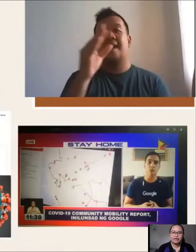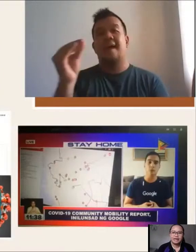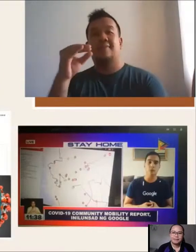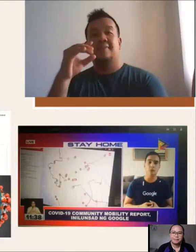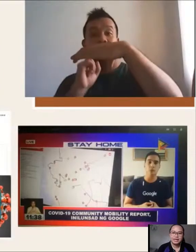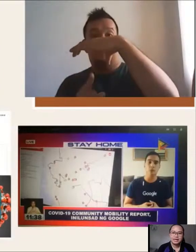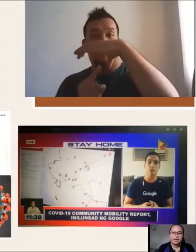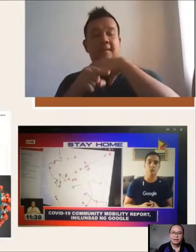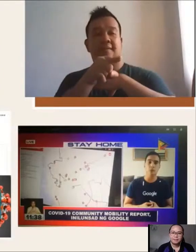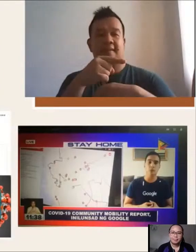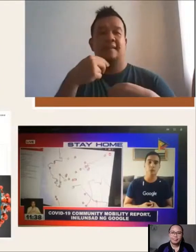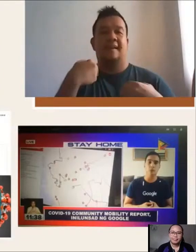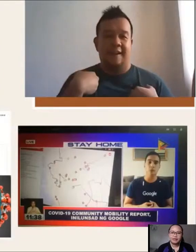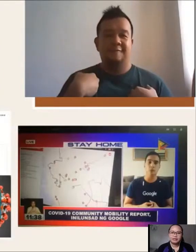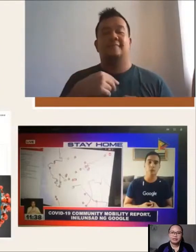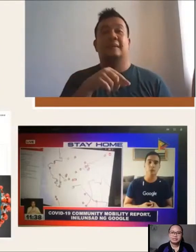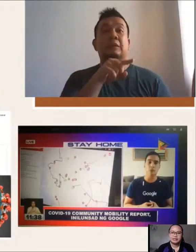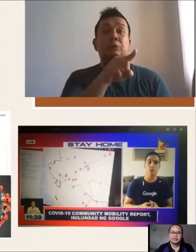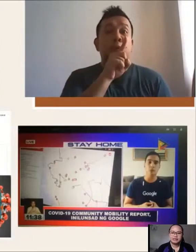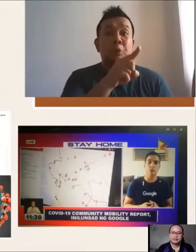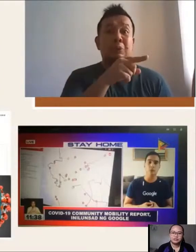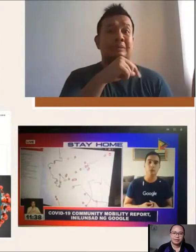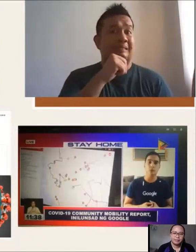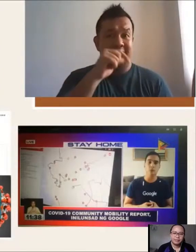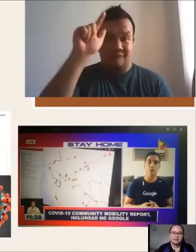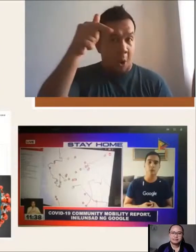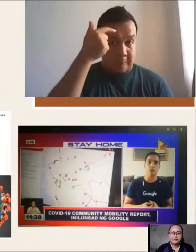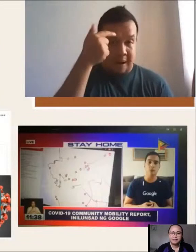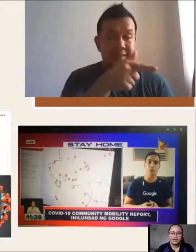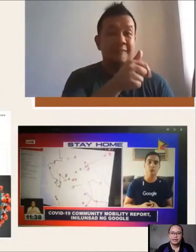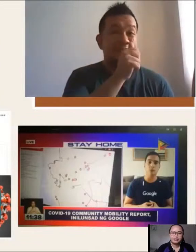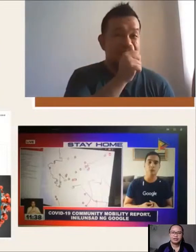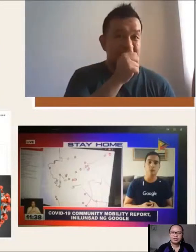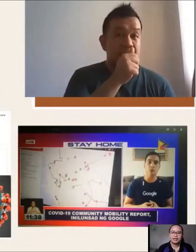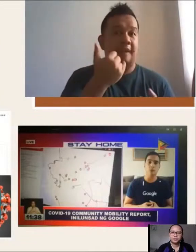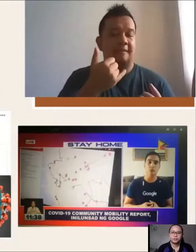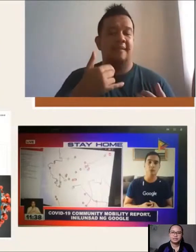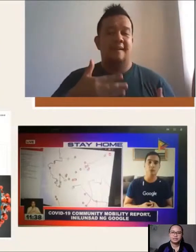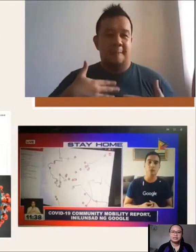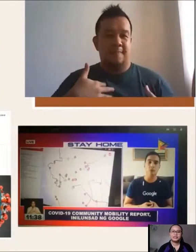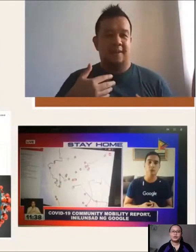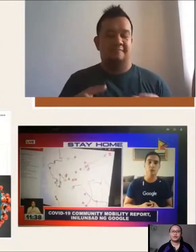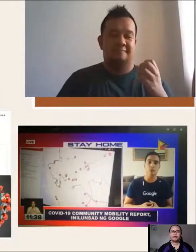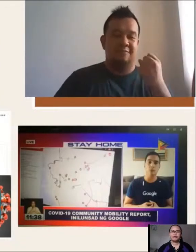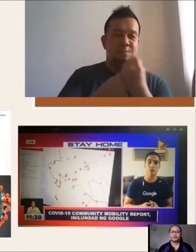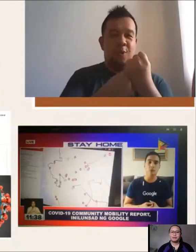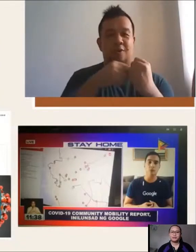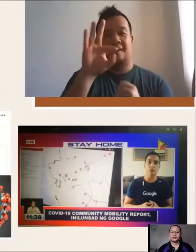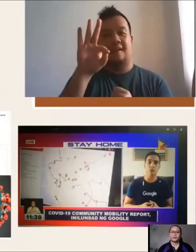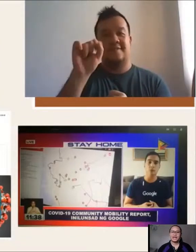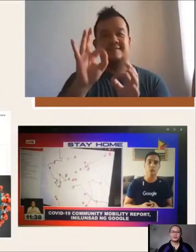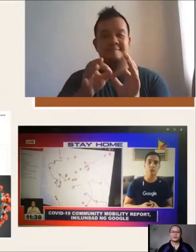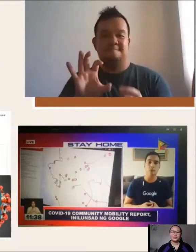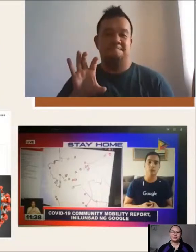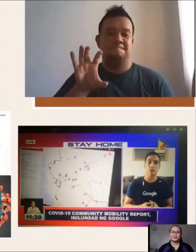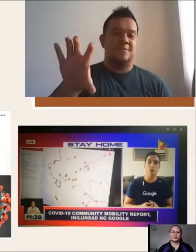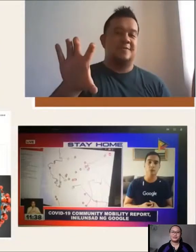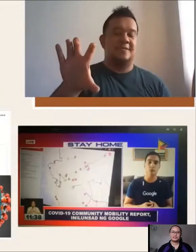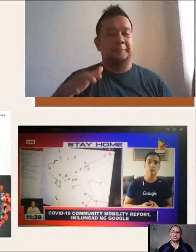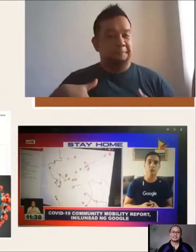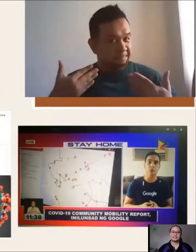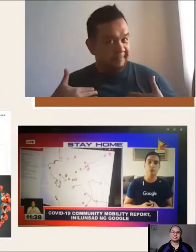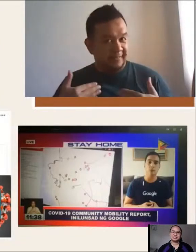yung government, wala yan, pero ngayon they also put an inset na rin sa channel, sa government TV news station.